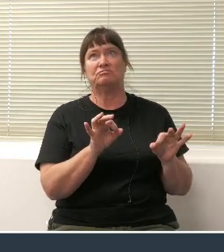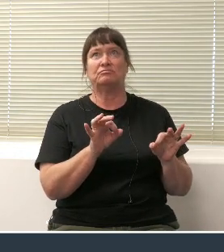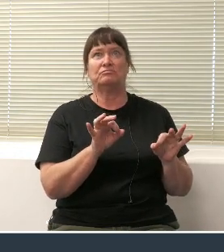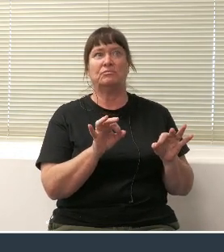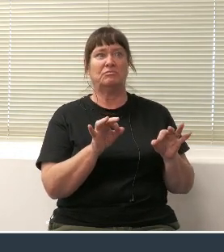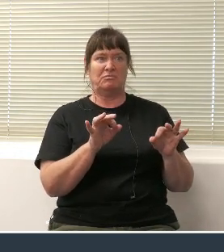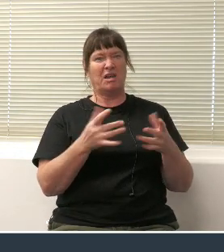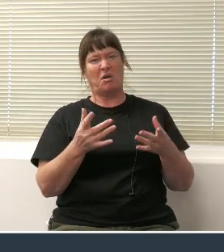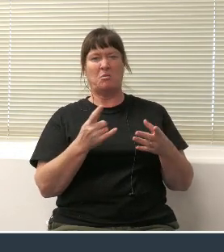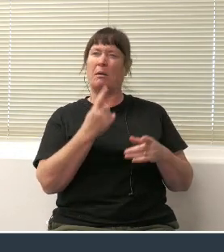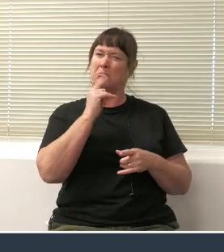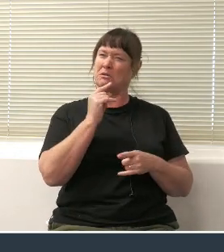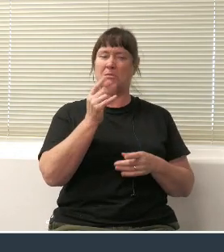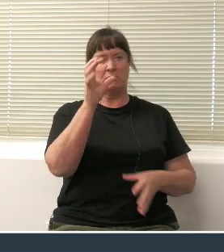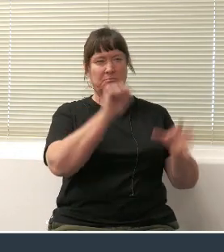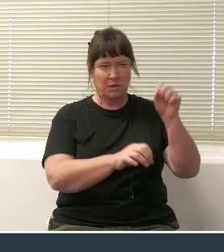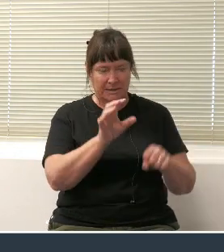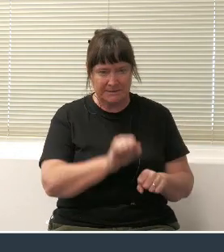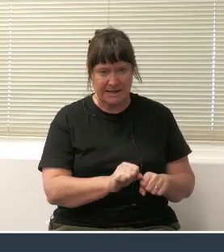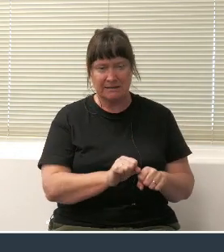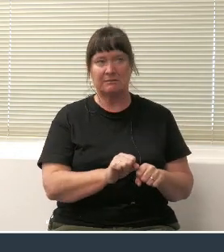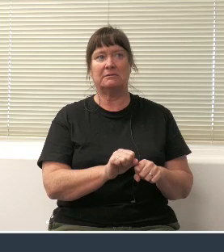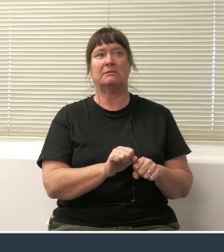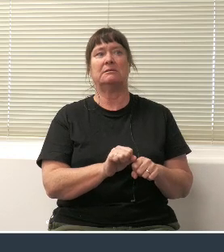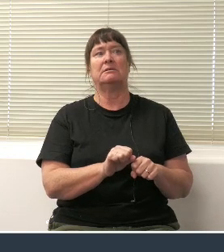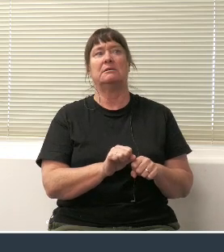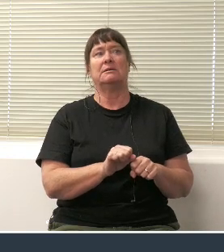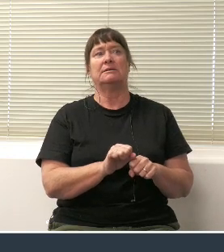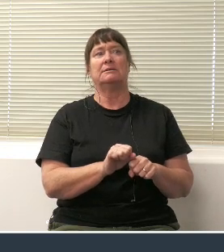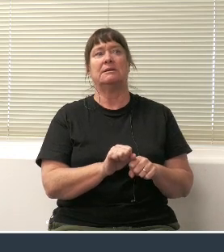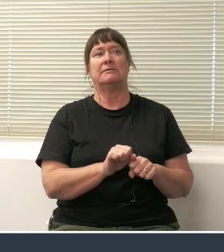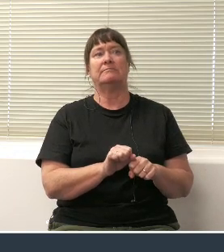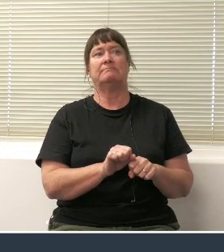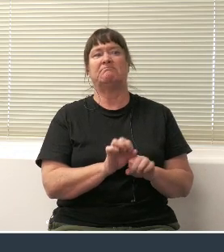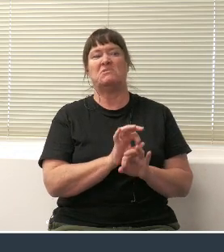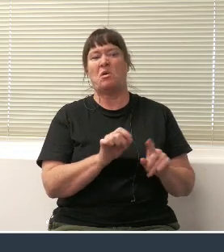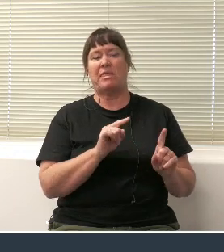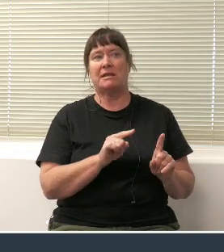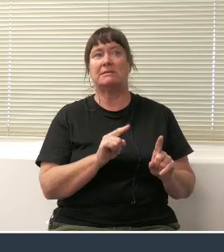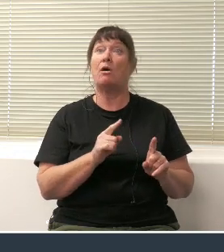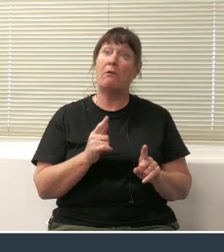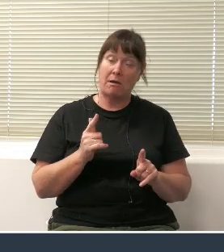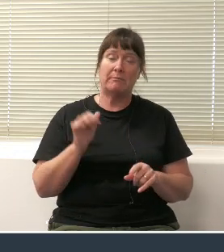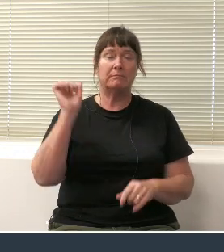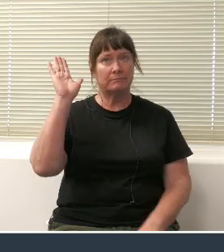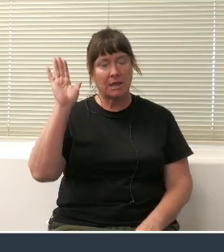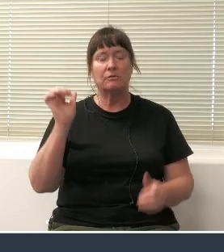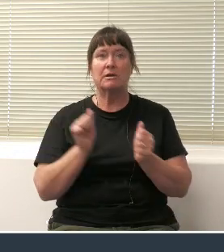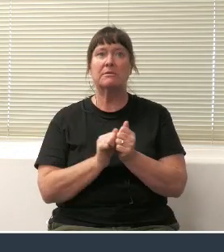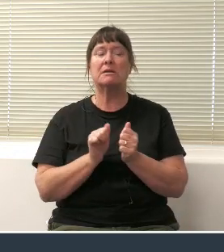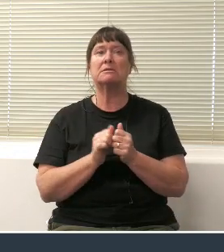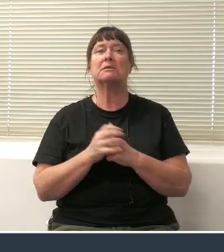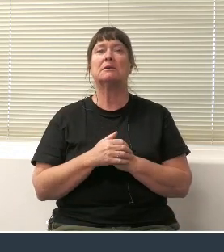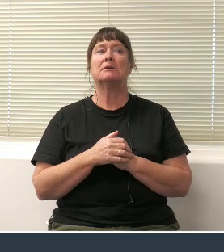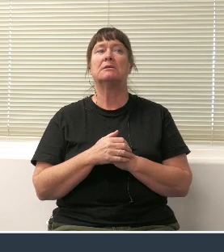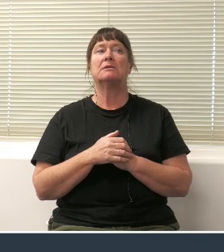instance, I know demolition of this was on the cards as part of those initial options. So I speak in favour of it in terms of having the